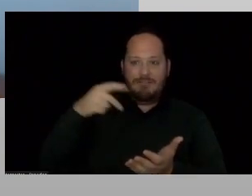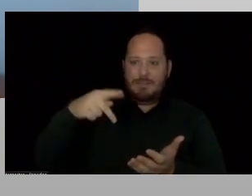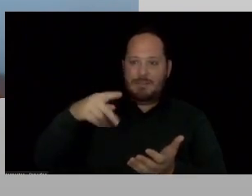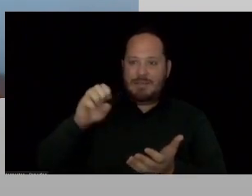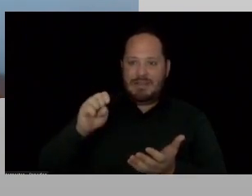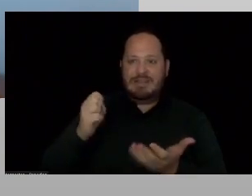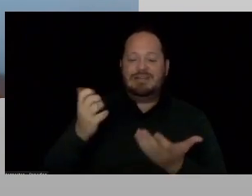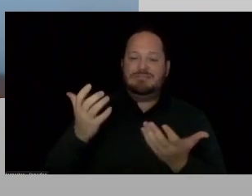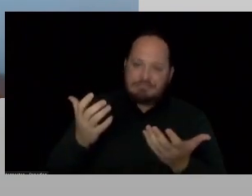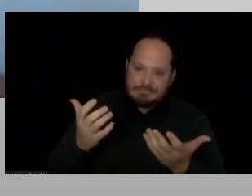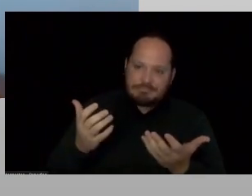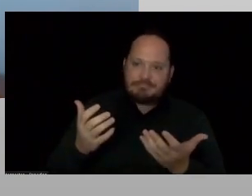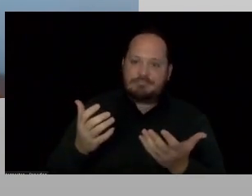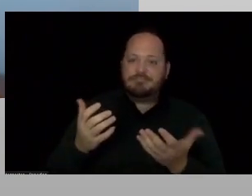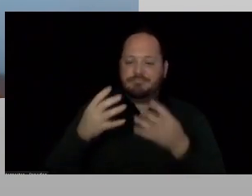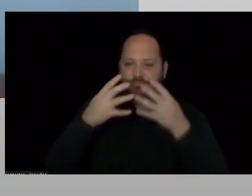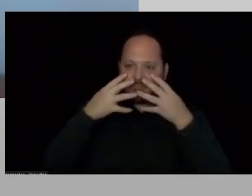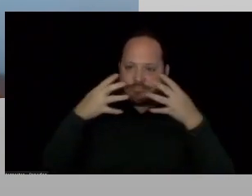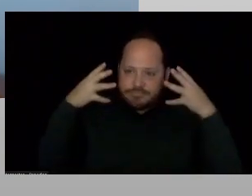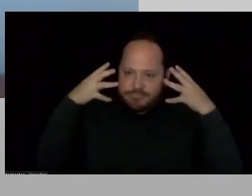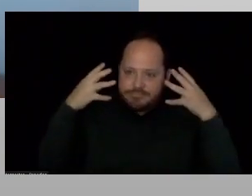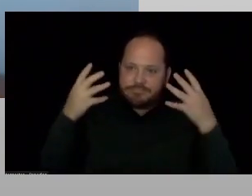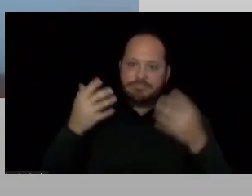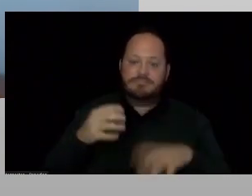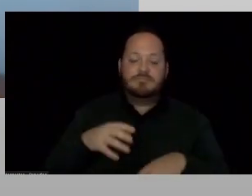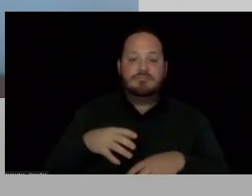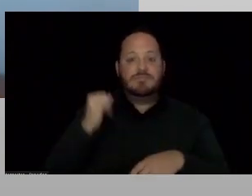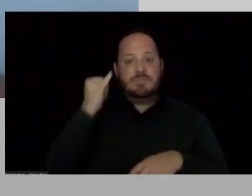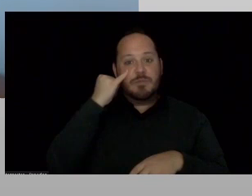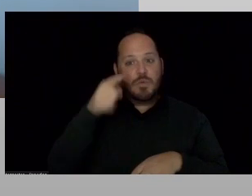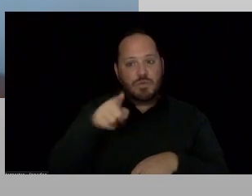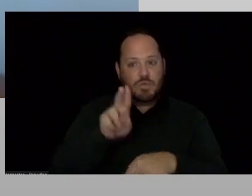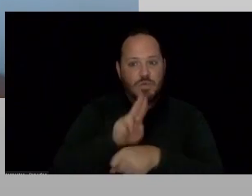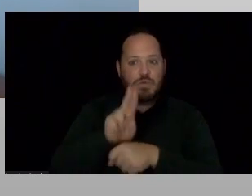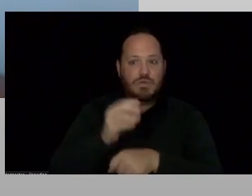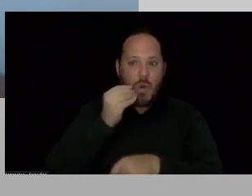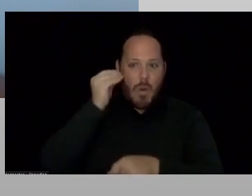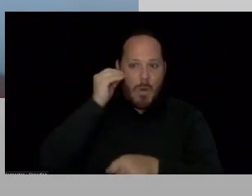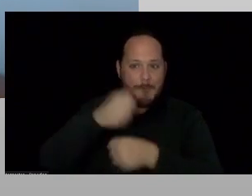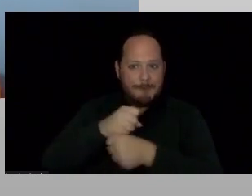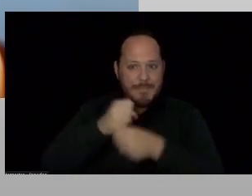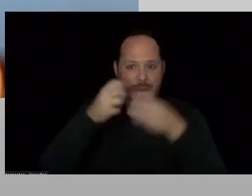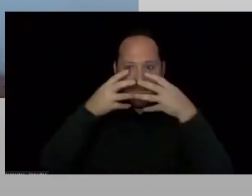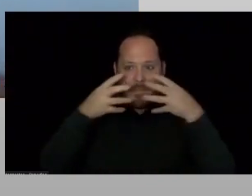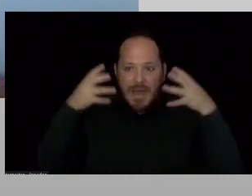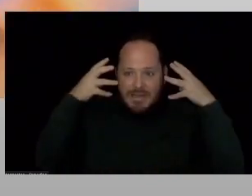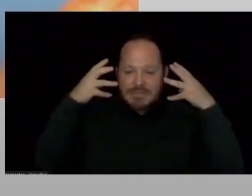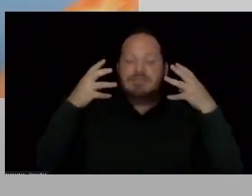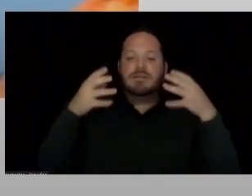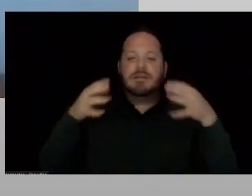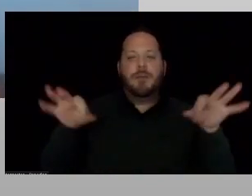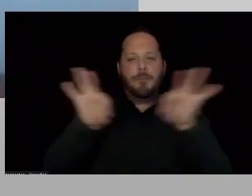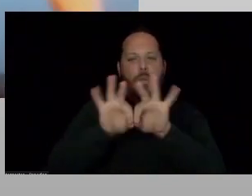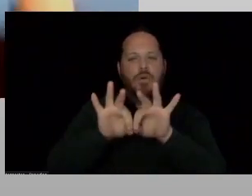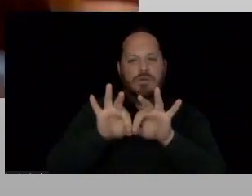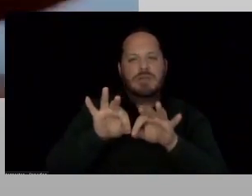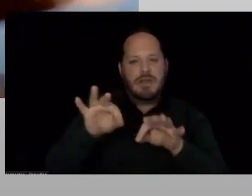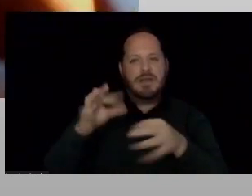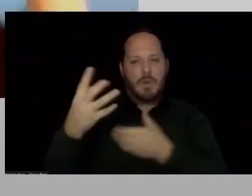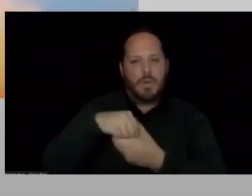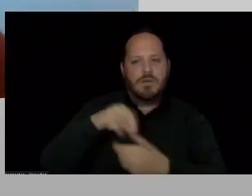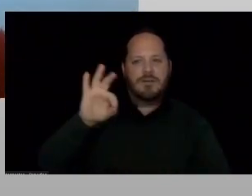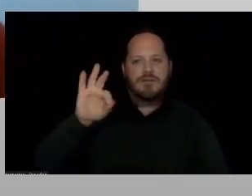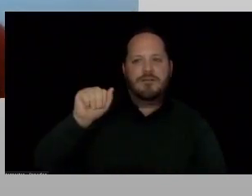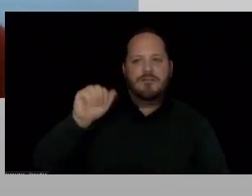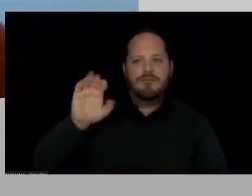masks. If you use a do-it-yourself mask, as Jay mentioned, you should also have a face shield. And we'll be posting some pictures of face shields on our website.